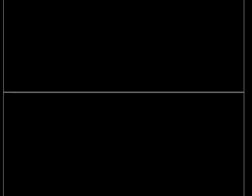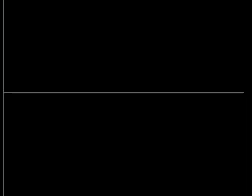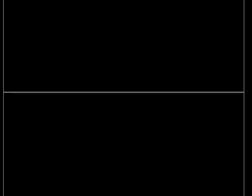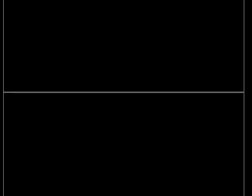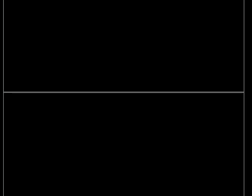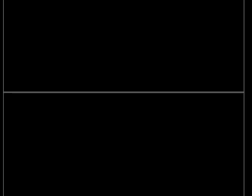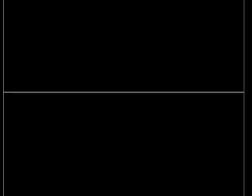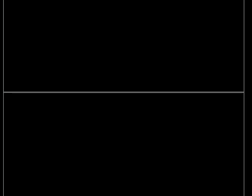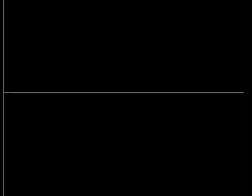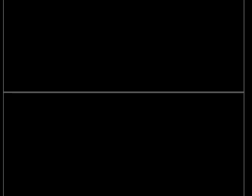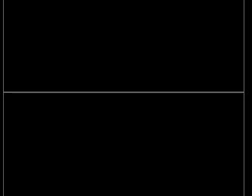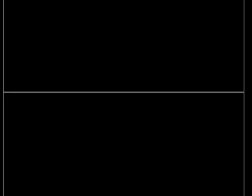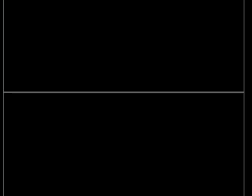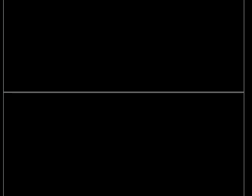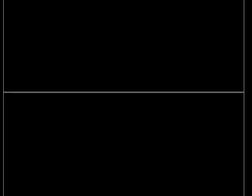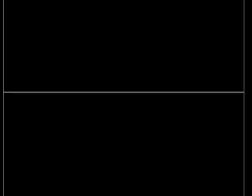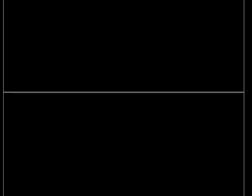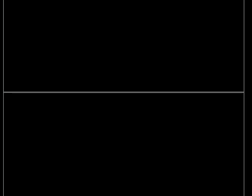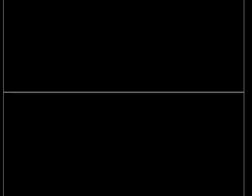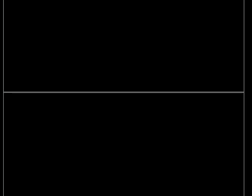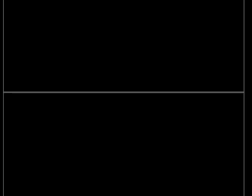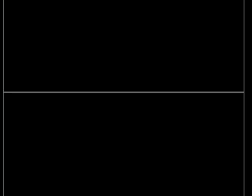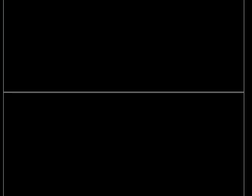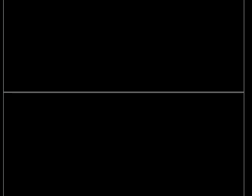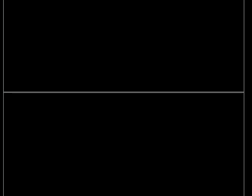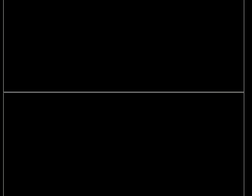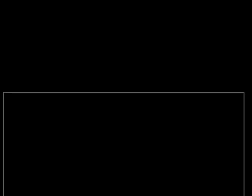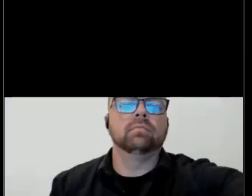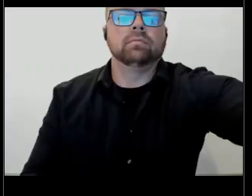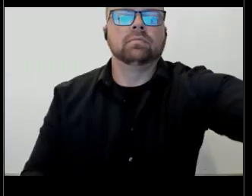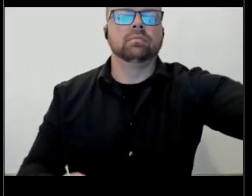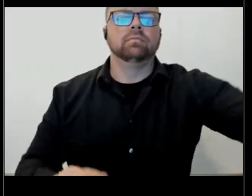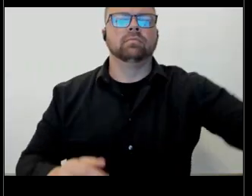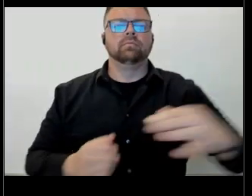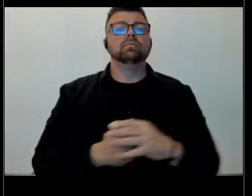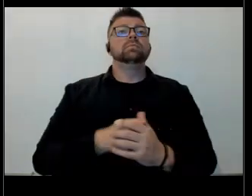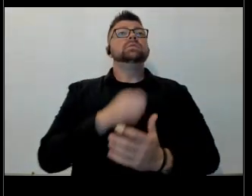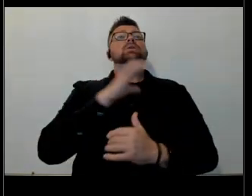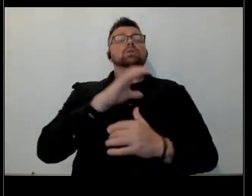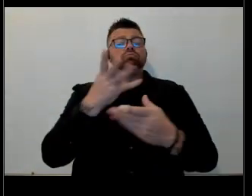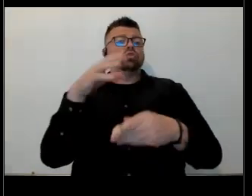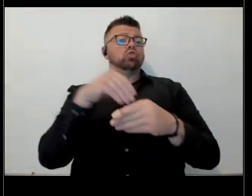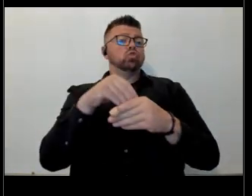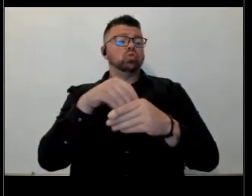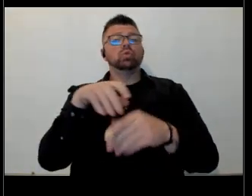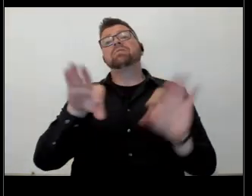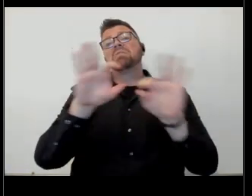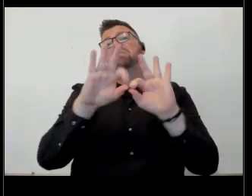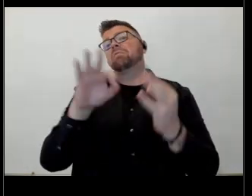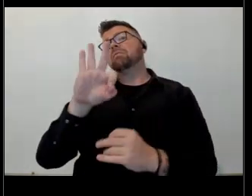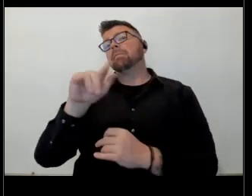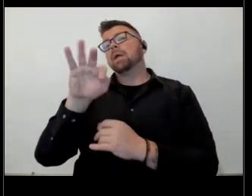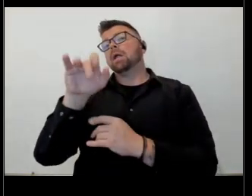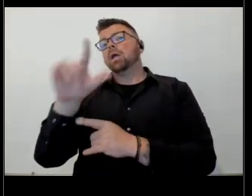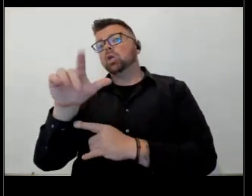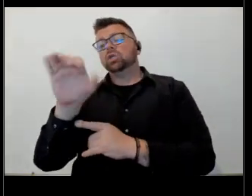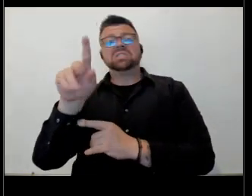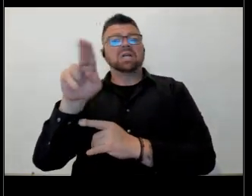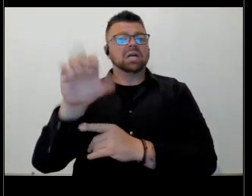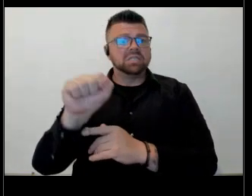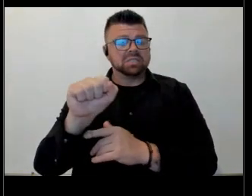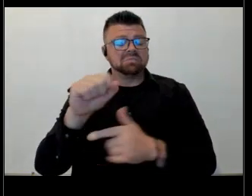Congress included familial status and disability to these sometimes intersecting protected